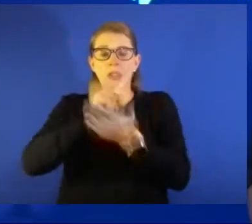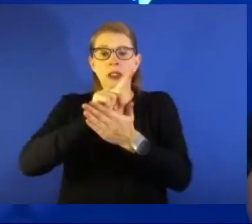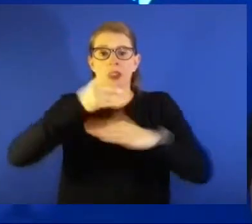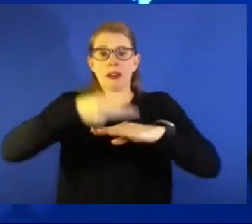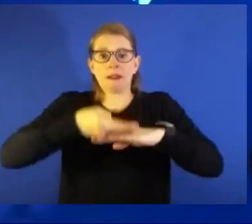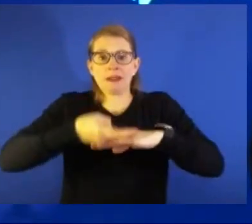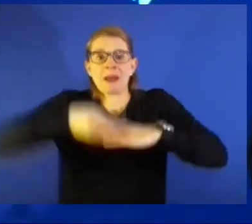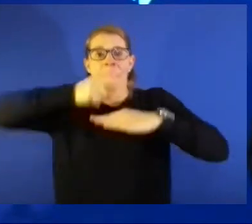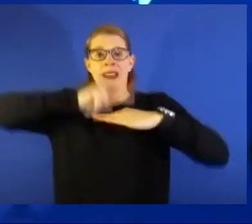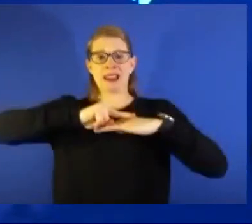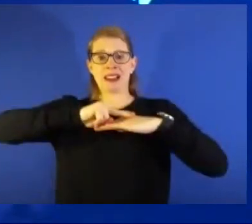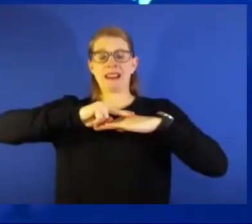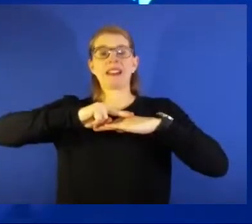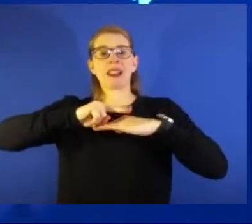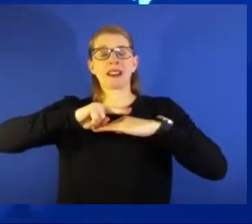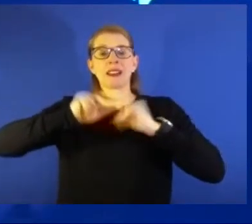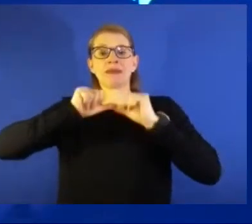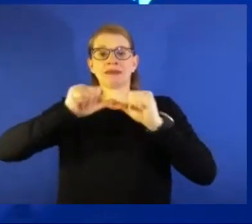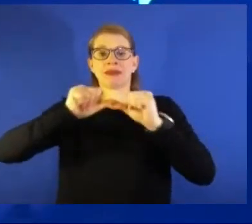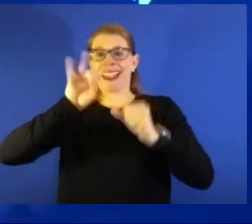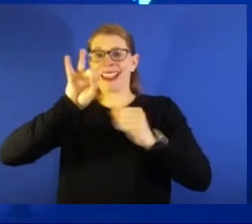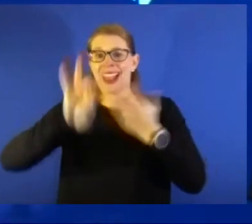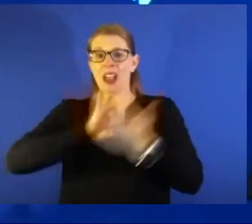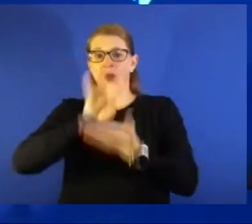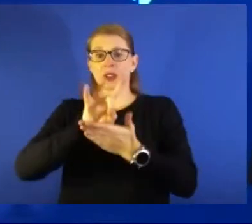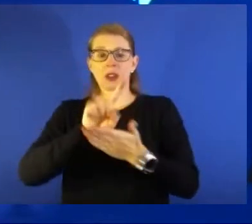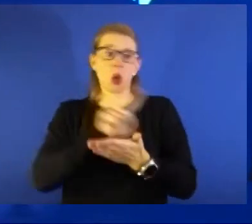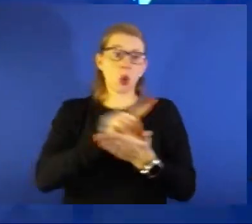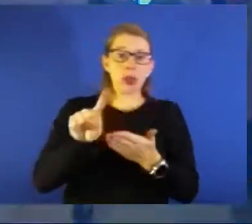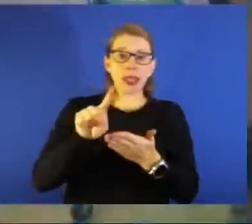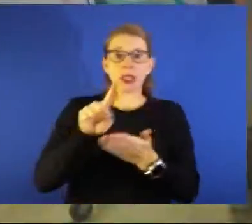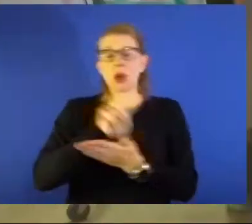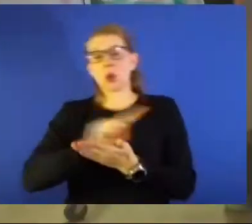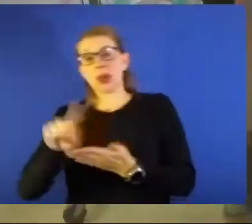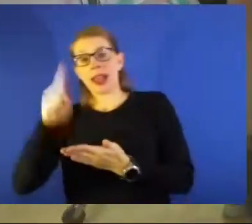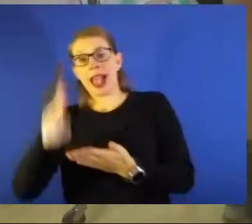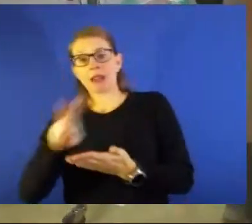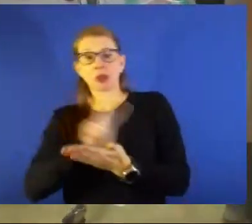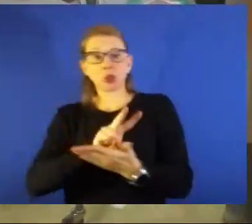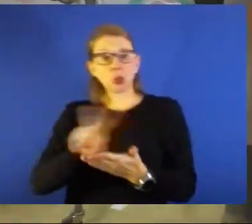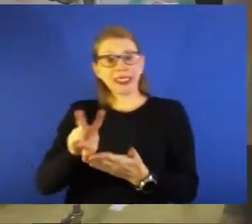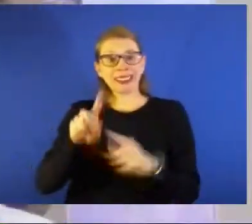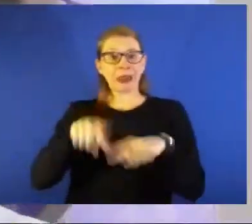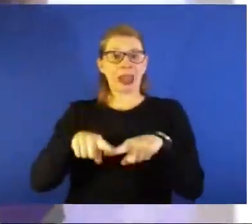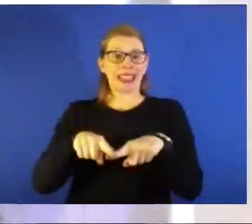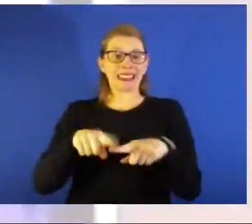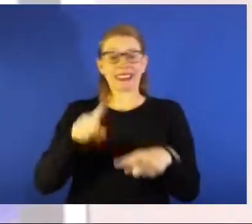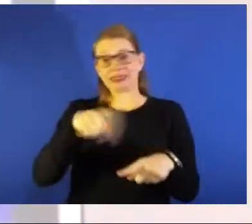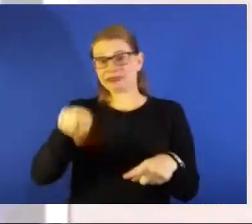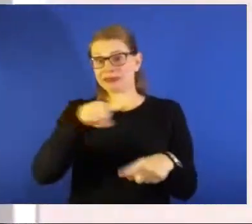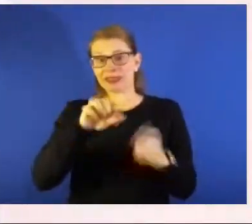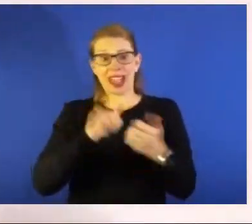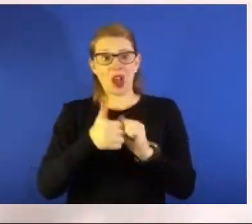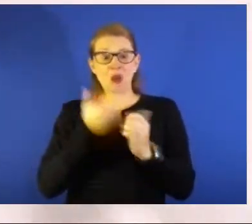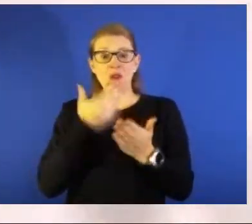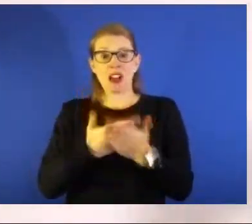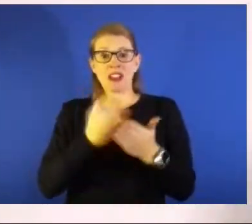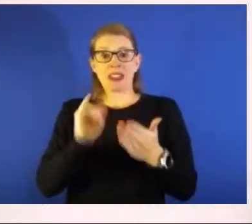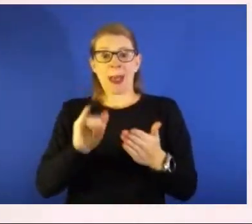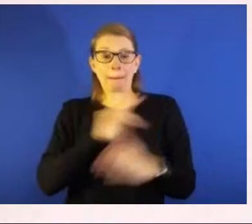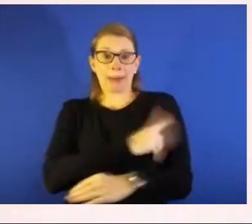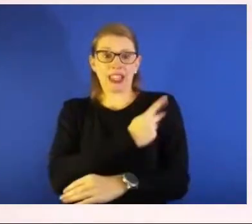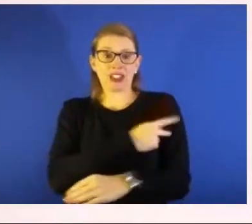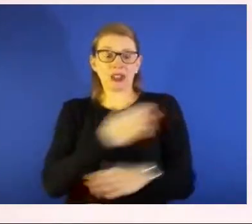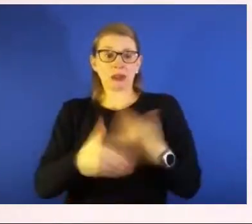And we might do that for a week and a half, 2 weeks, just depends on how well that patient's showing. This is you